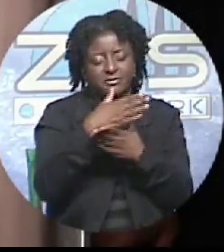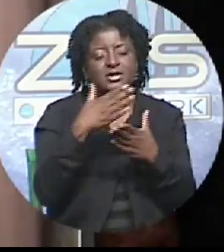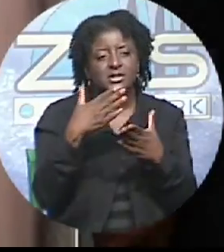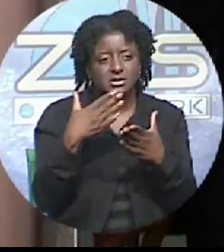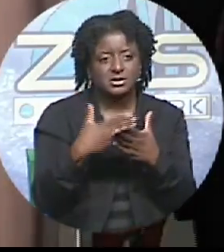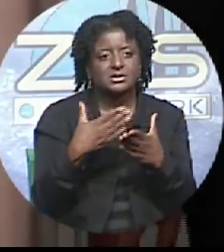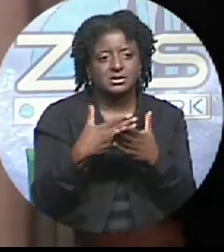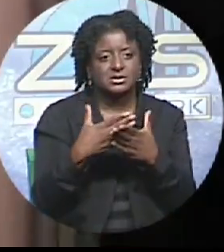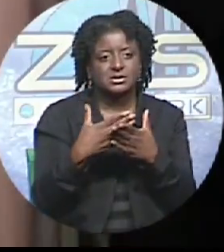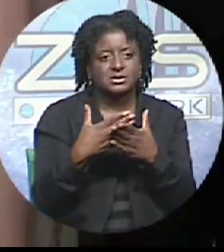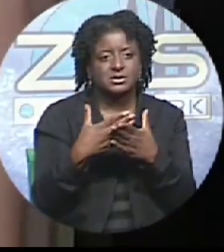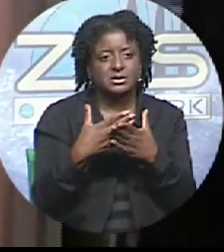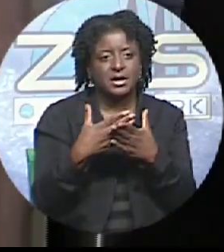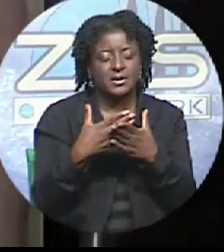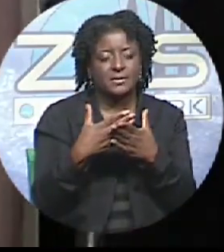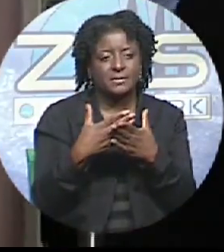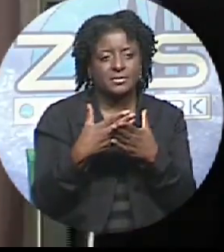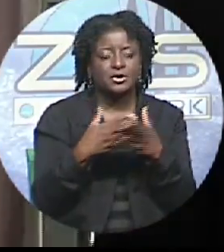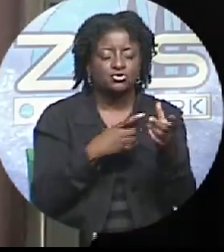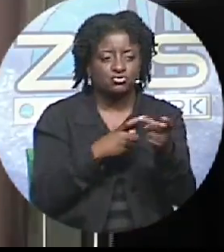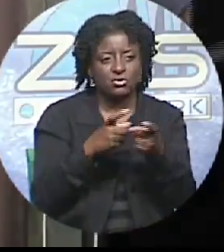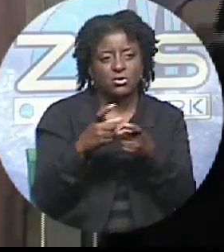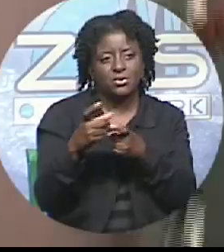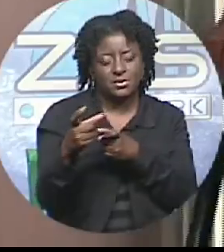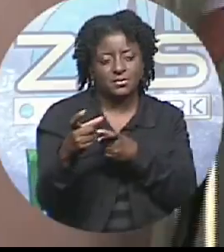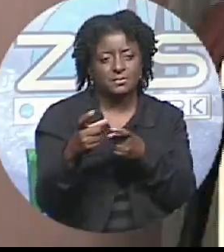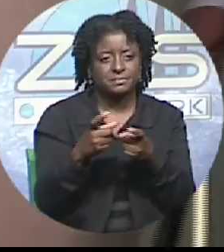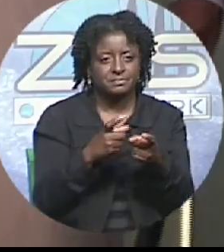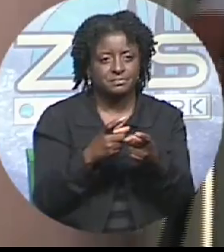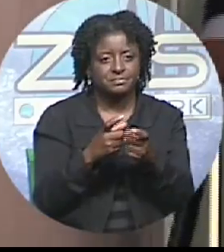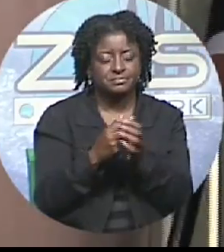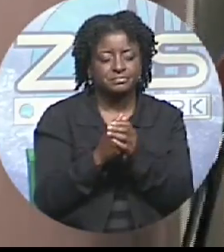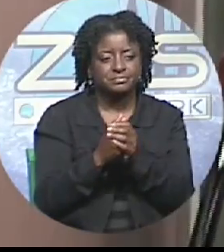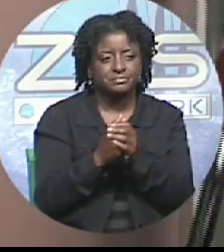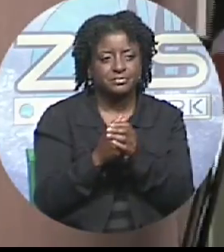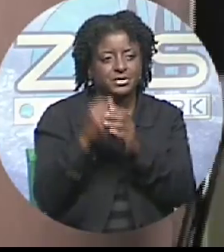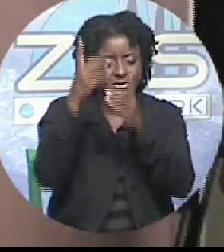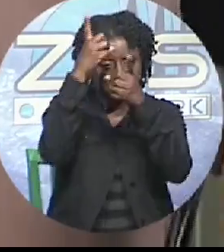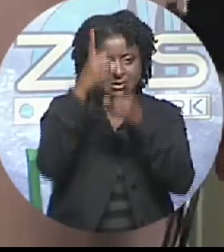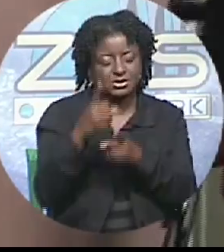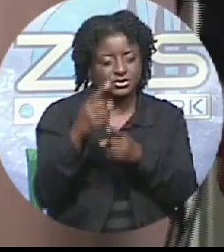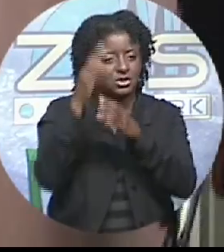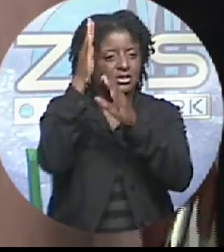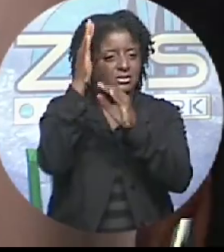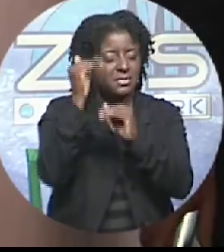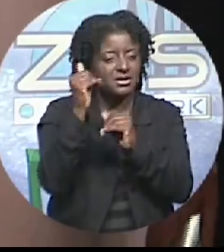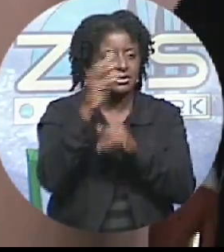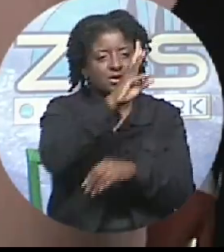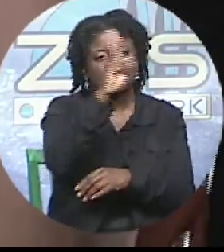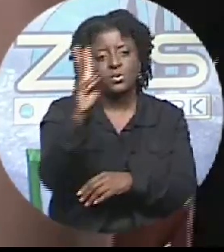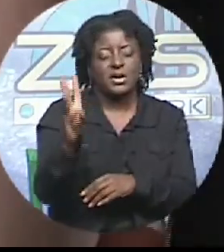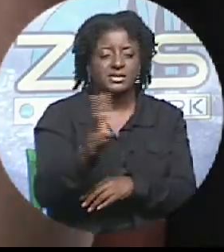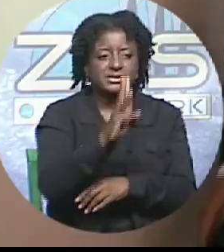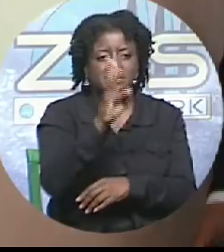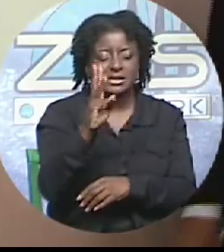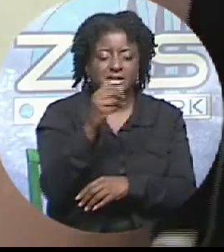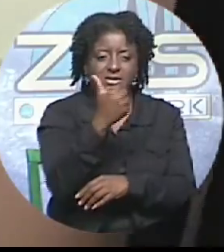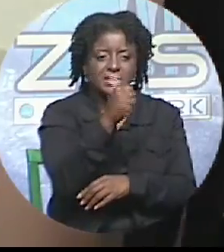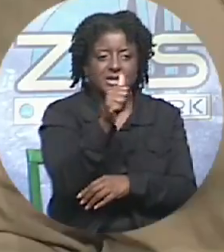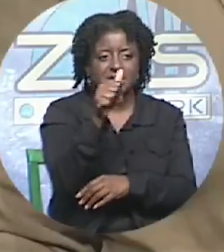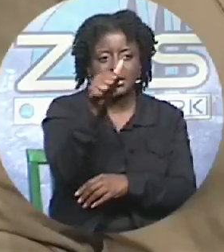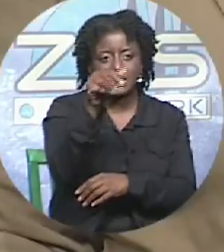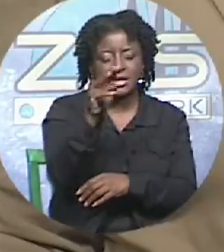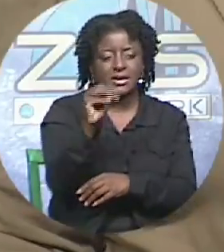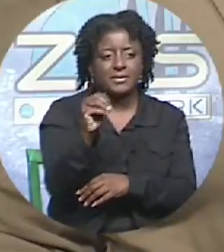where they may. A decision is expected at 10 a.m. Wednesday by Justice Winder. Chimanita Swain, ZNS Network